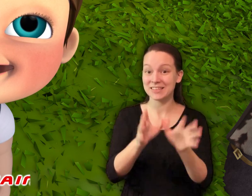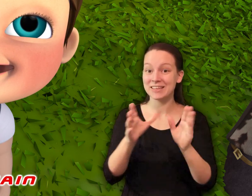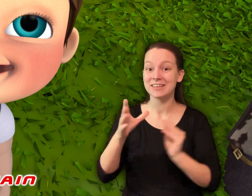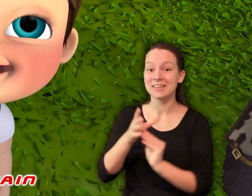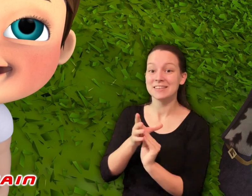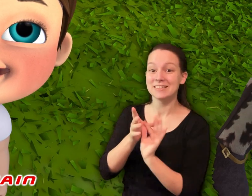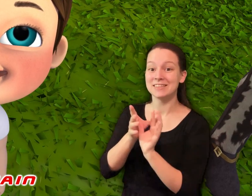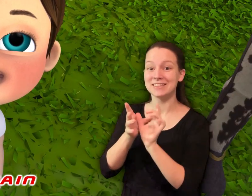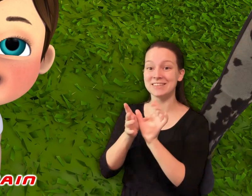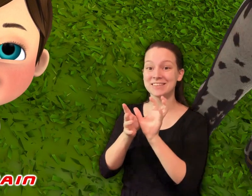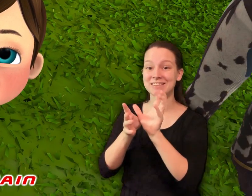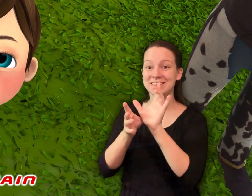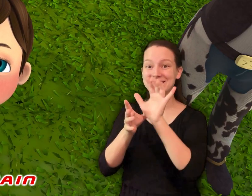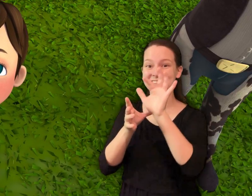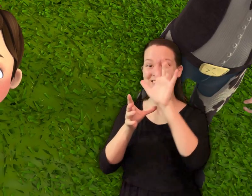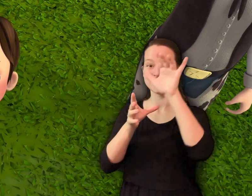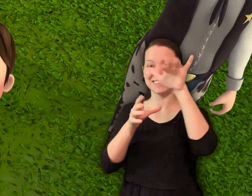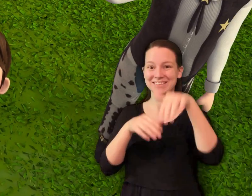the spout